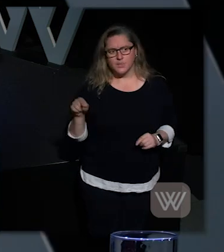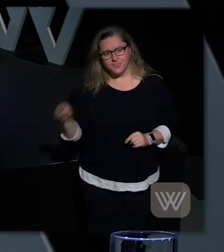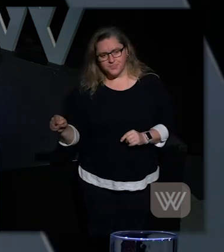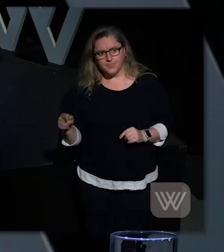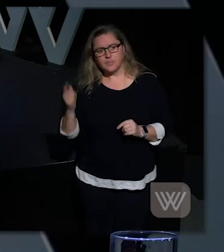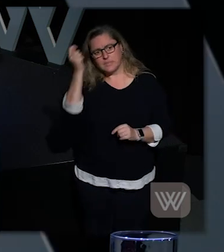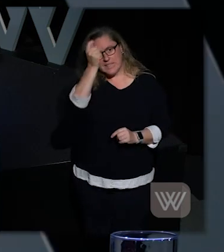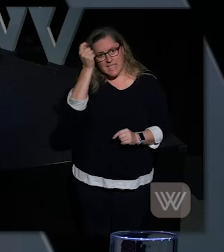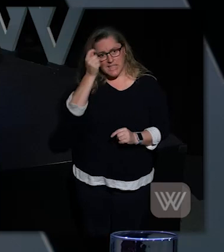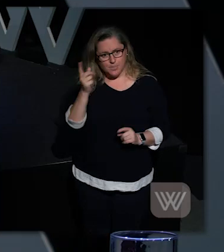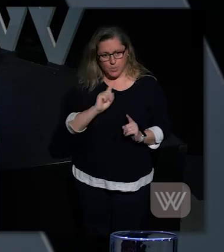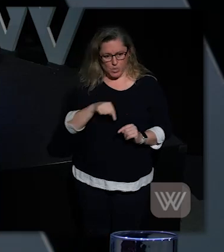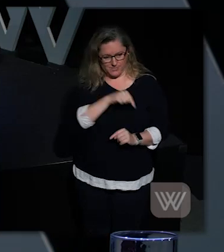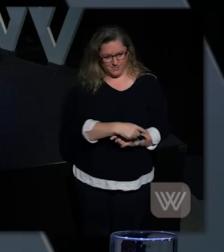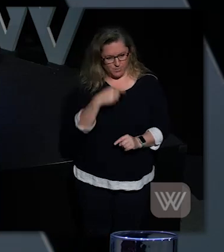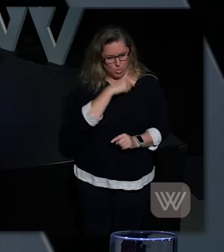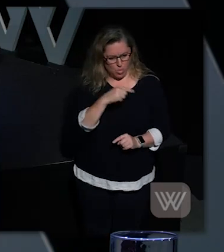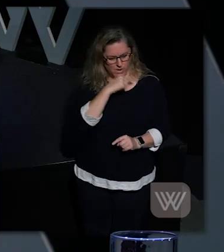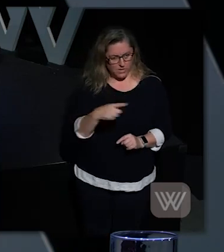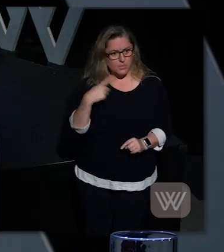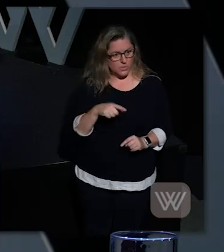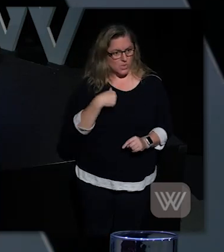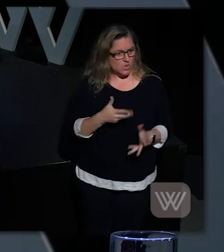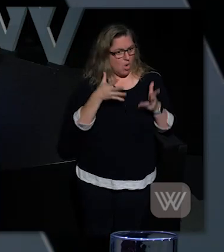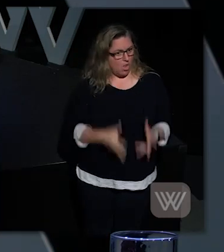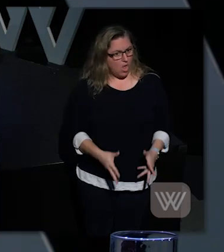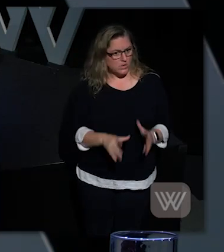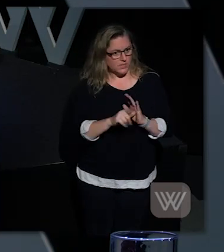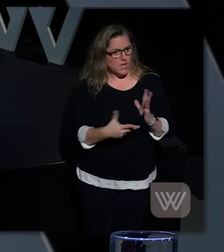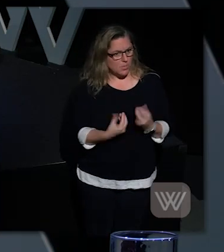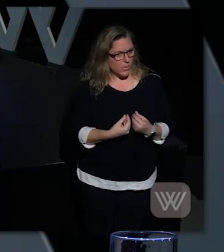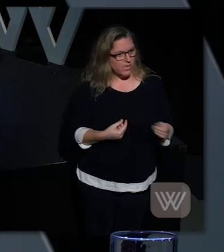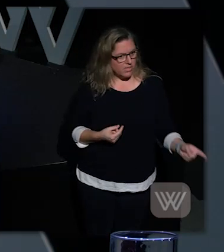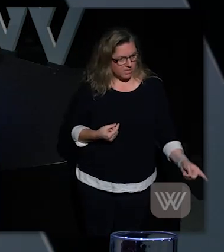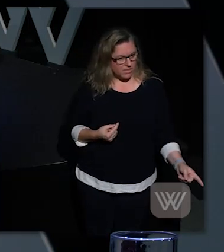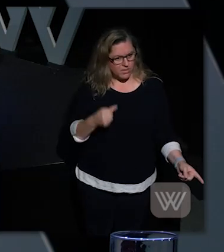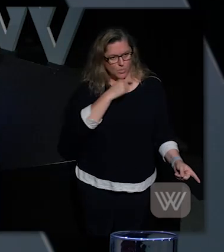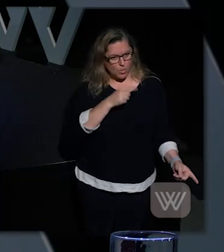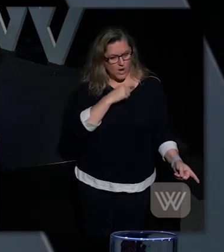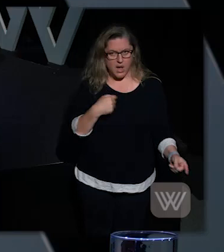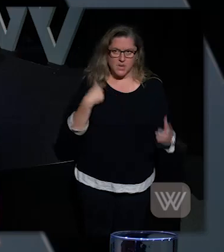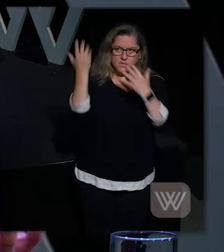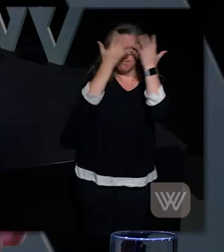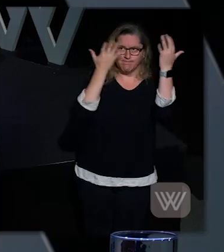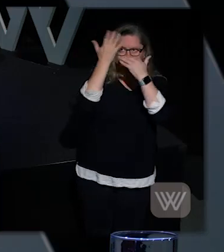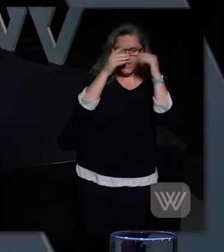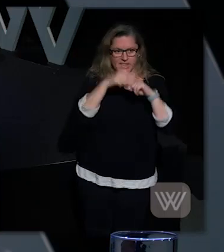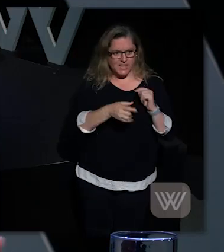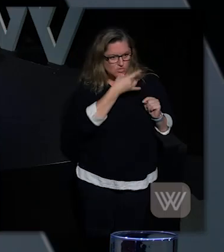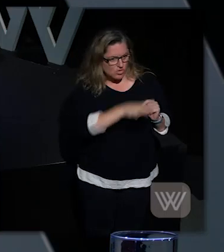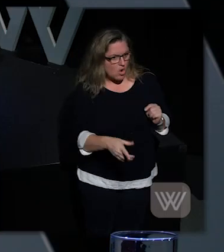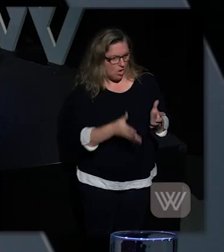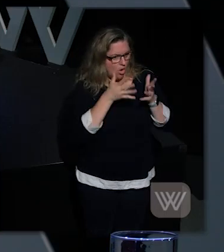still stays me is that little boy, because I spent a lot of time with him. And I mean, I still think about that child all the time. I still